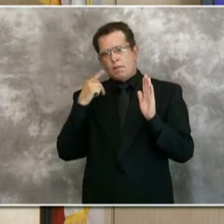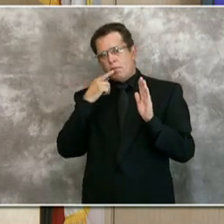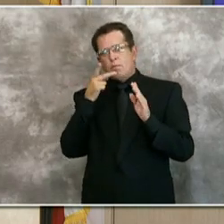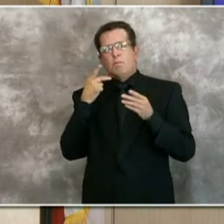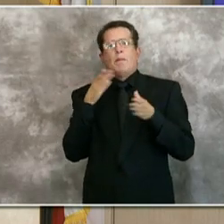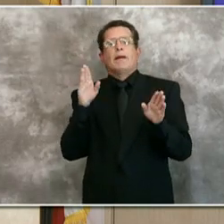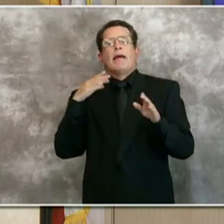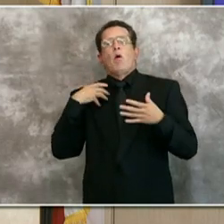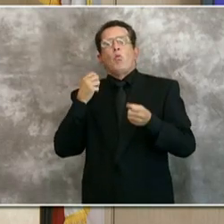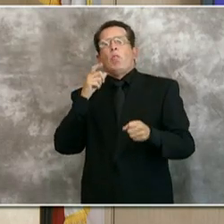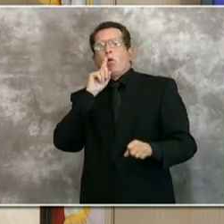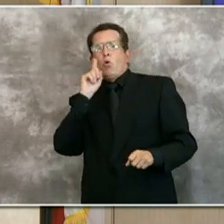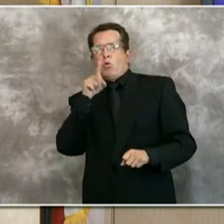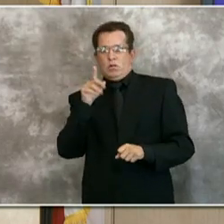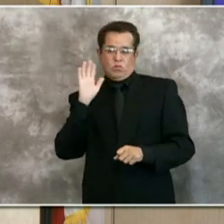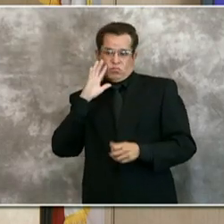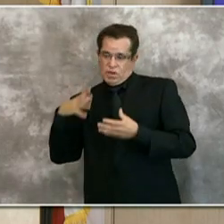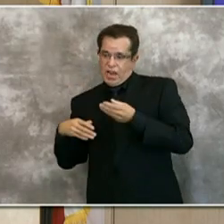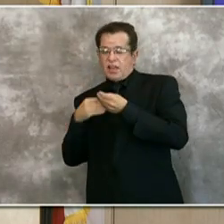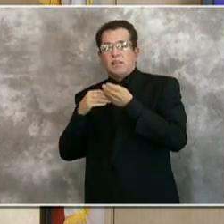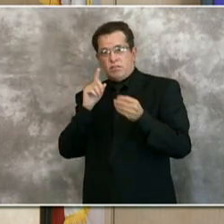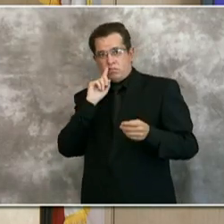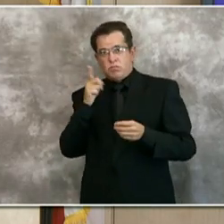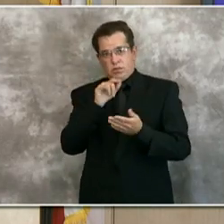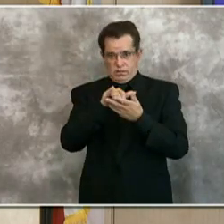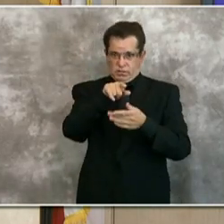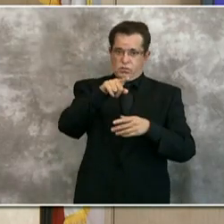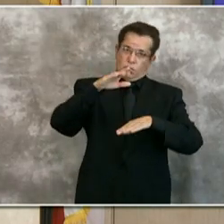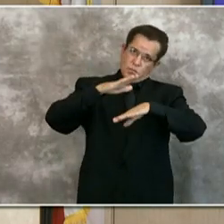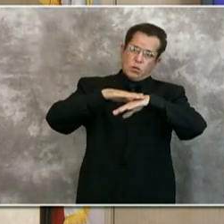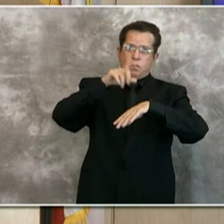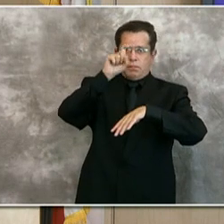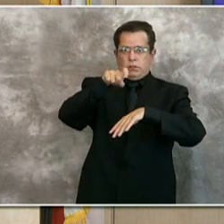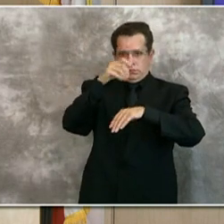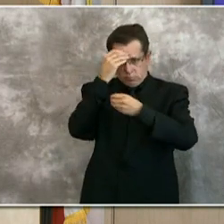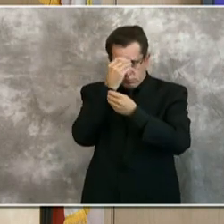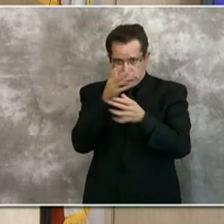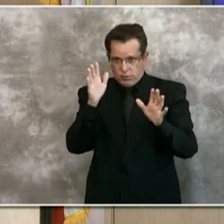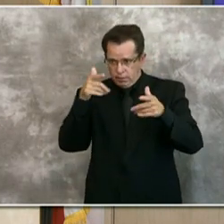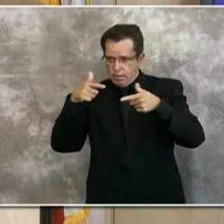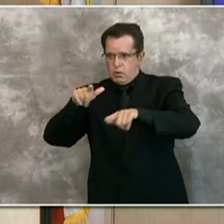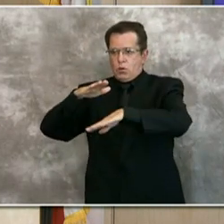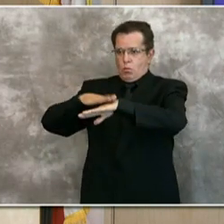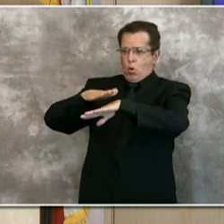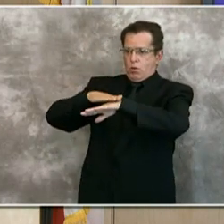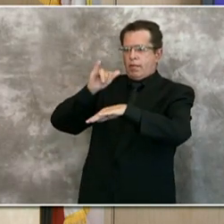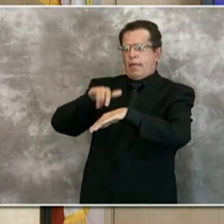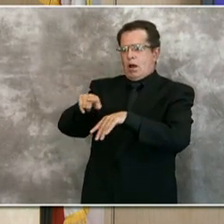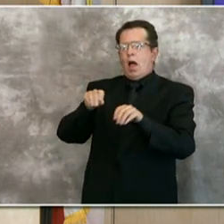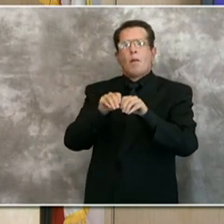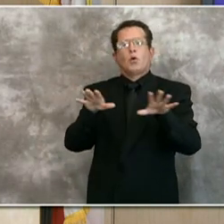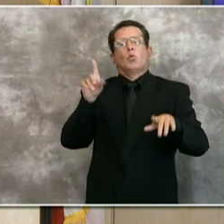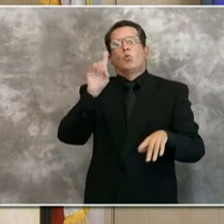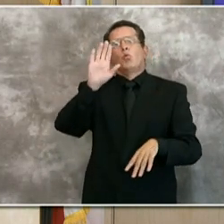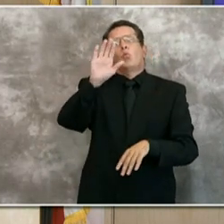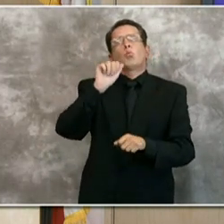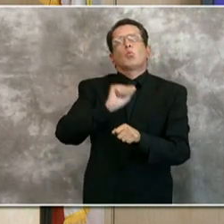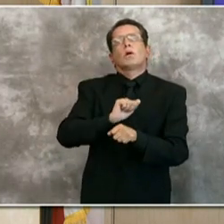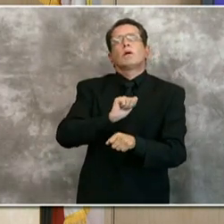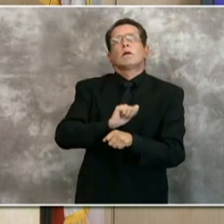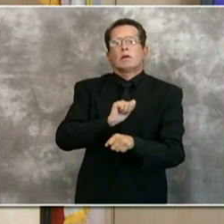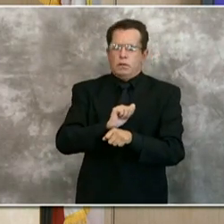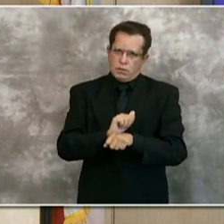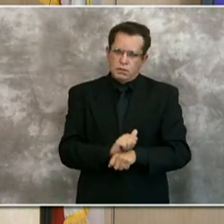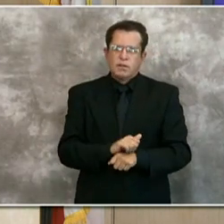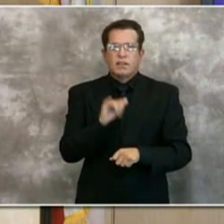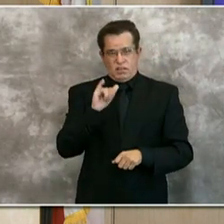make sure that entities shall notify employees of an outbreak that occurred at a physical location where they work. The standard course of